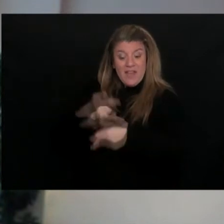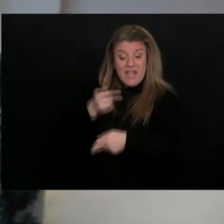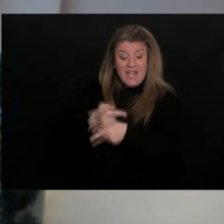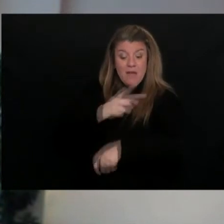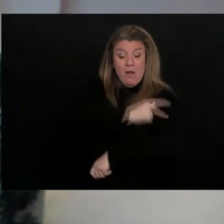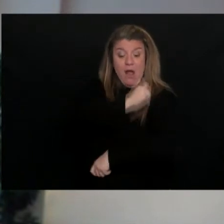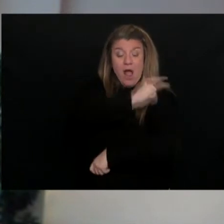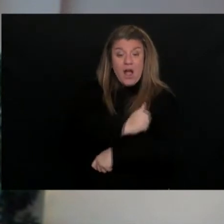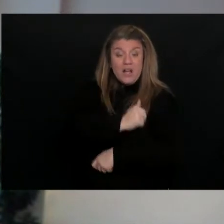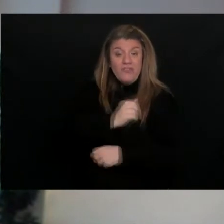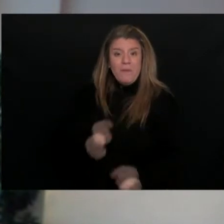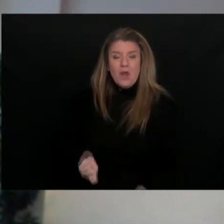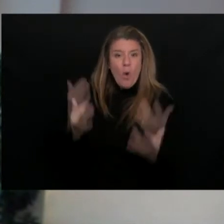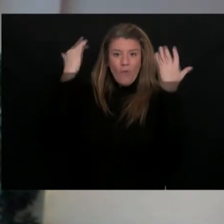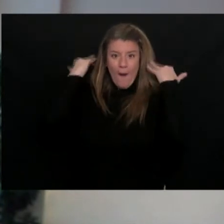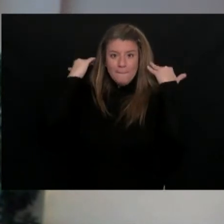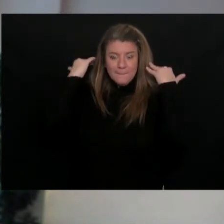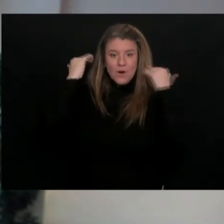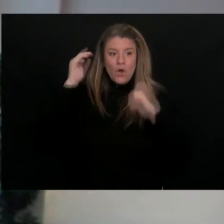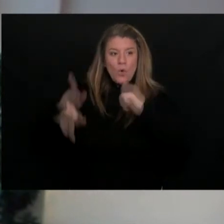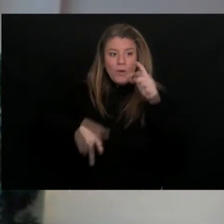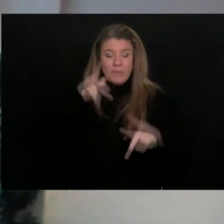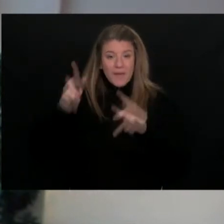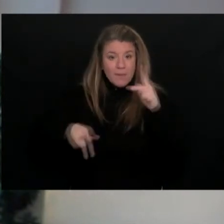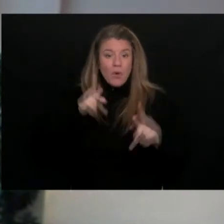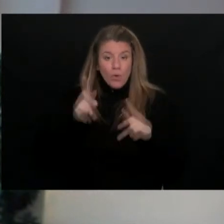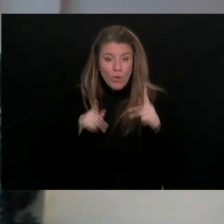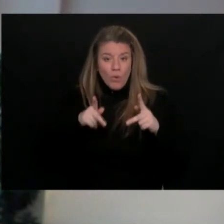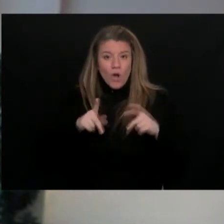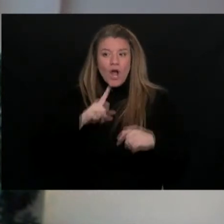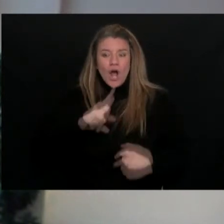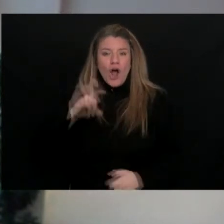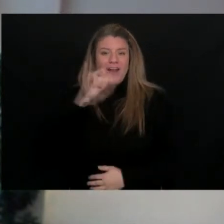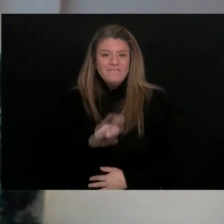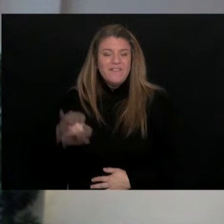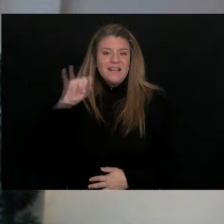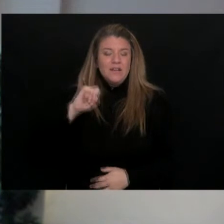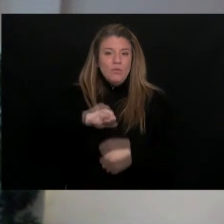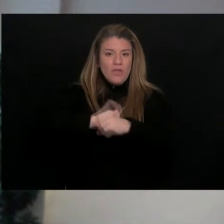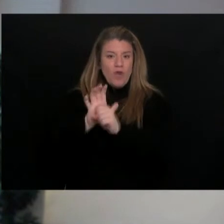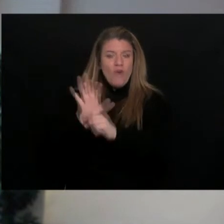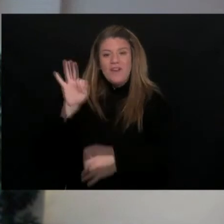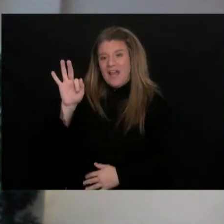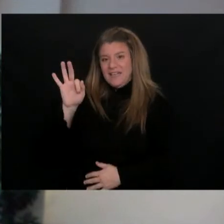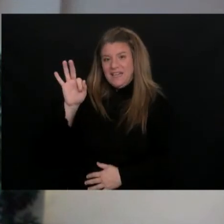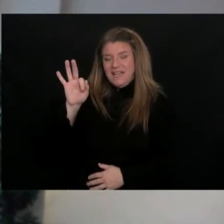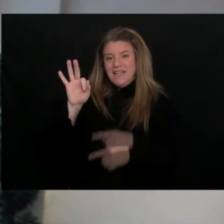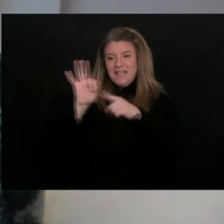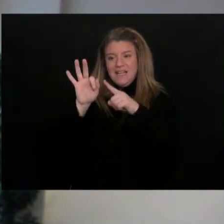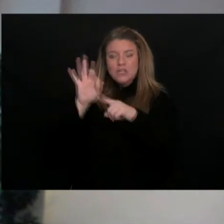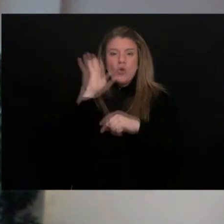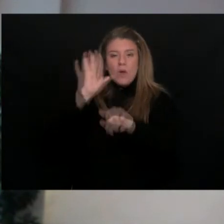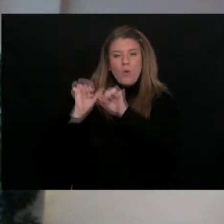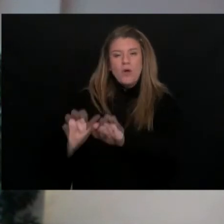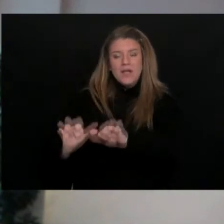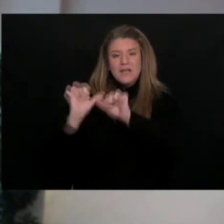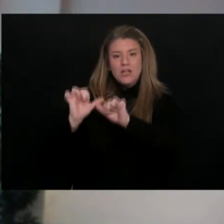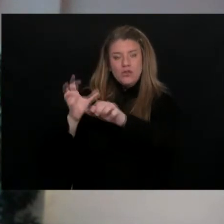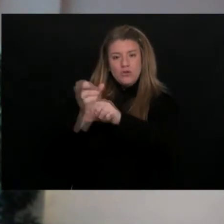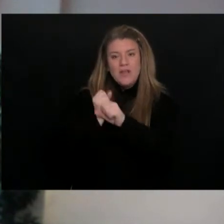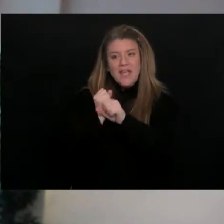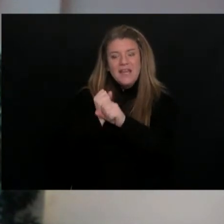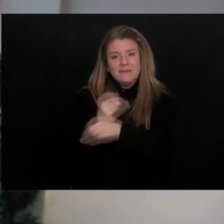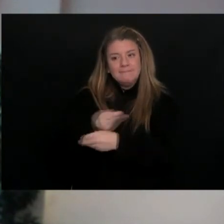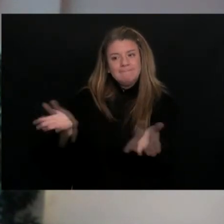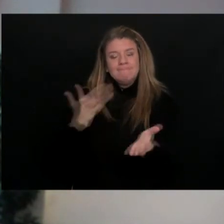hospitals from being overwhelmed with people who are infected with COVID-19, so that we can continue to give all the good care